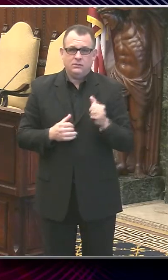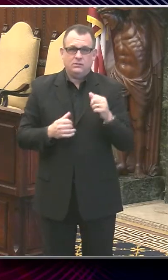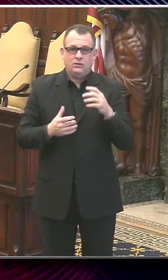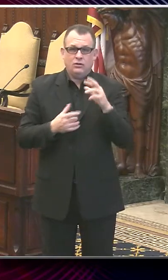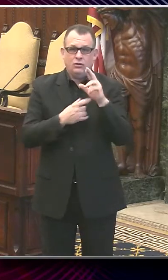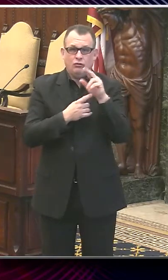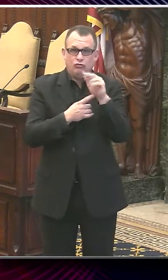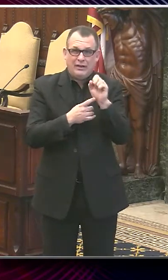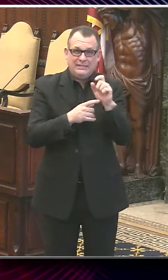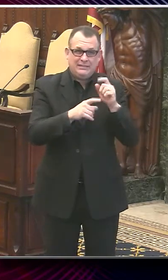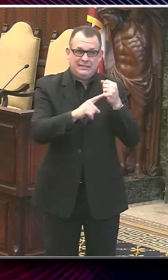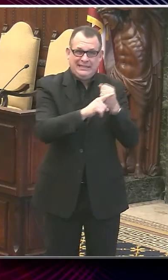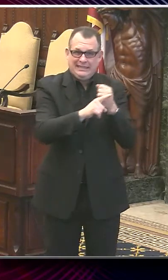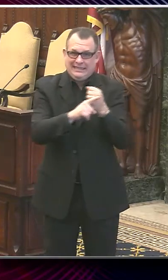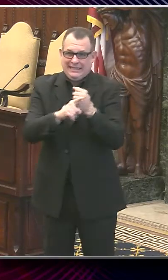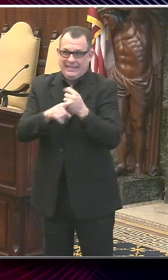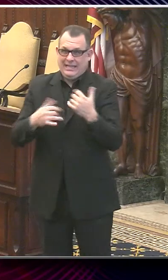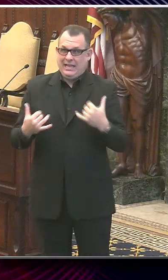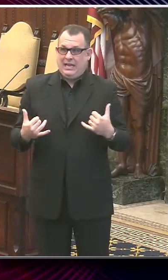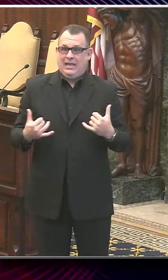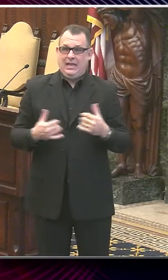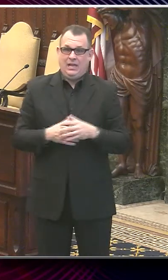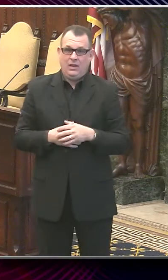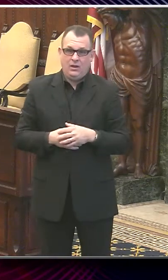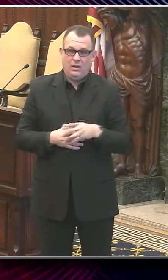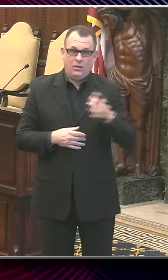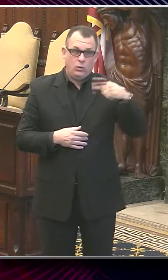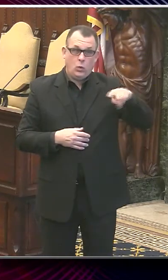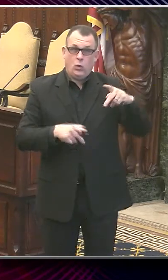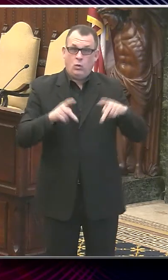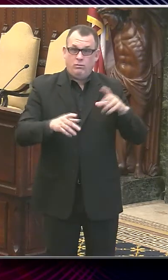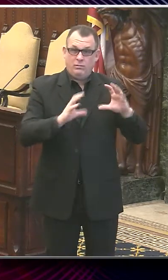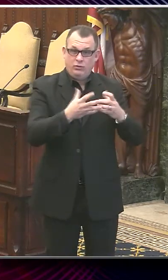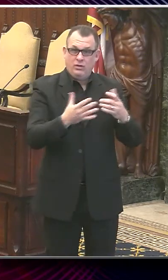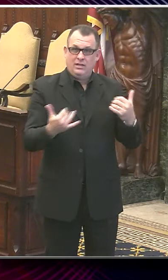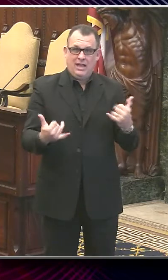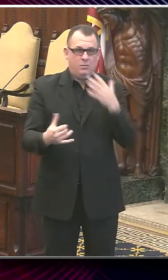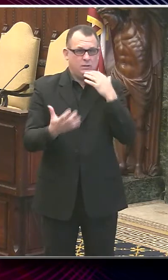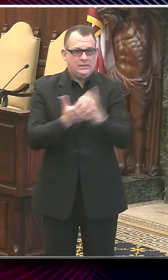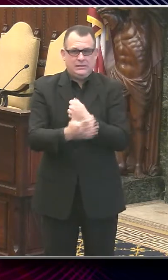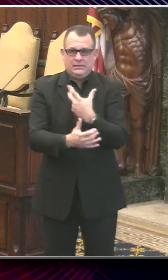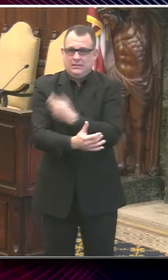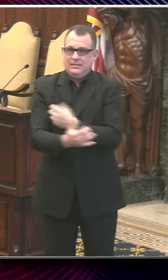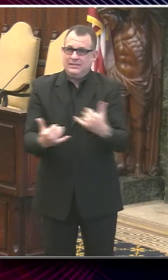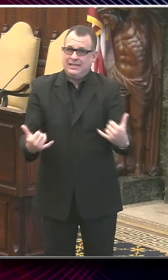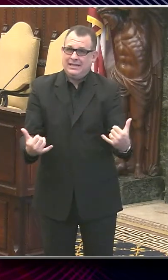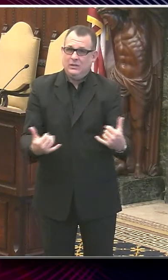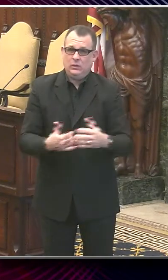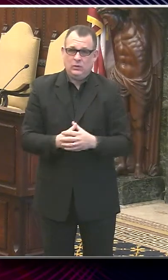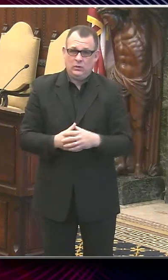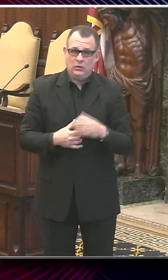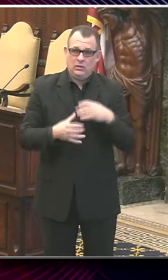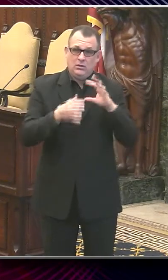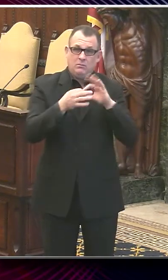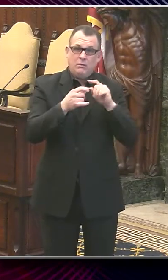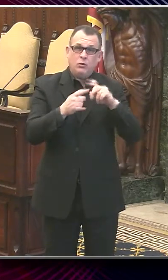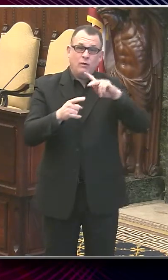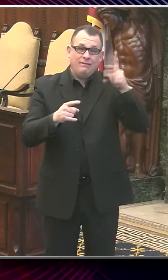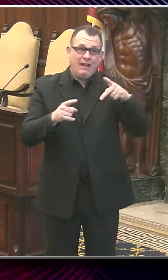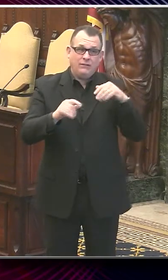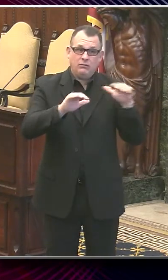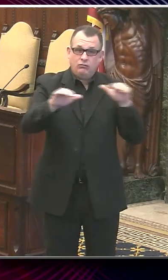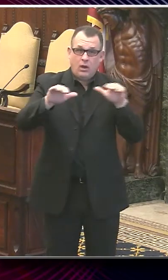to get these people who are most likely to have a serious infection vaccinated now. So my message to Philadelphia residents today